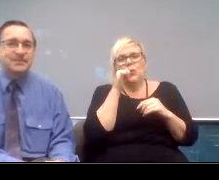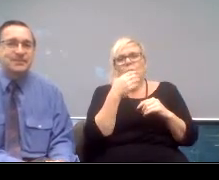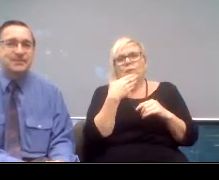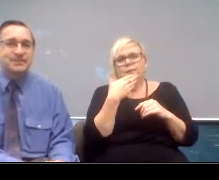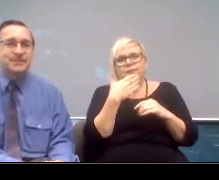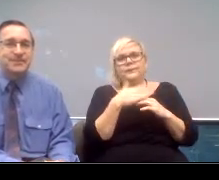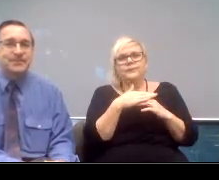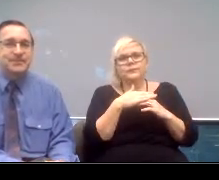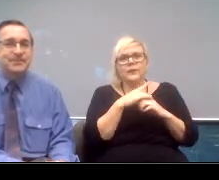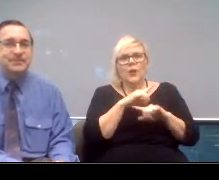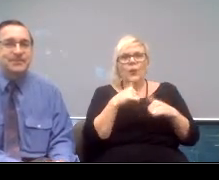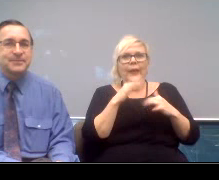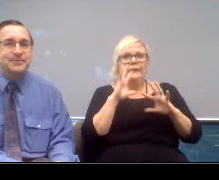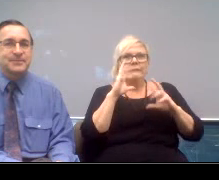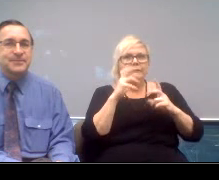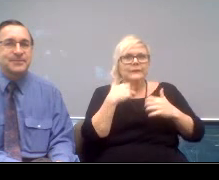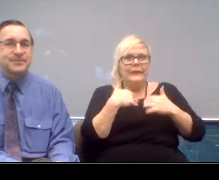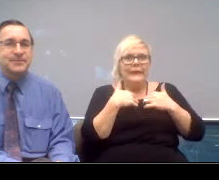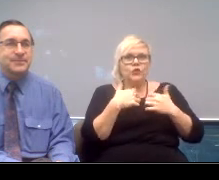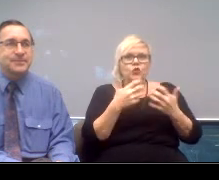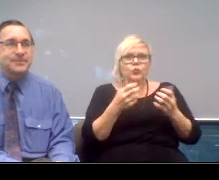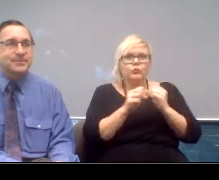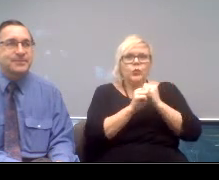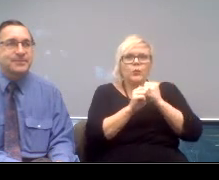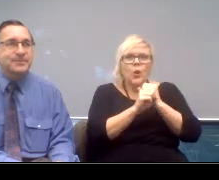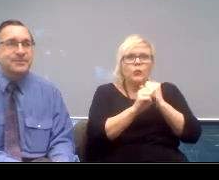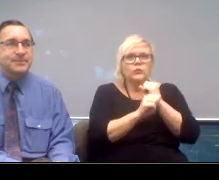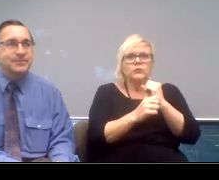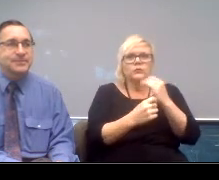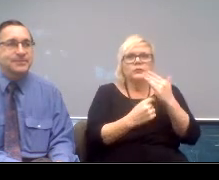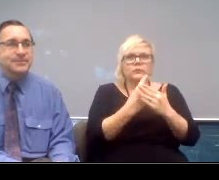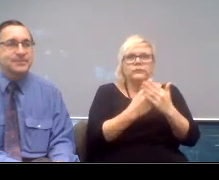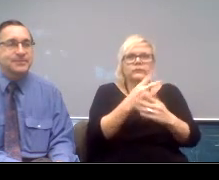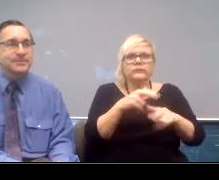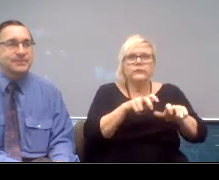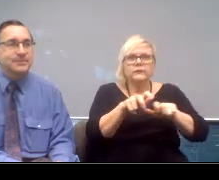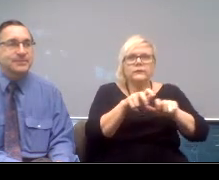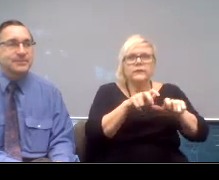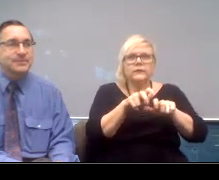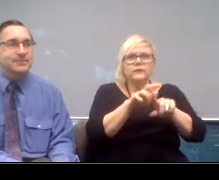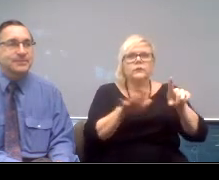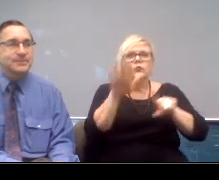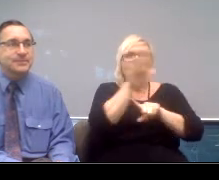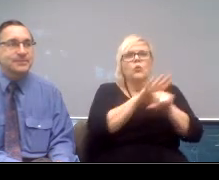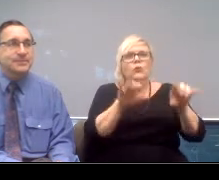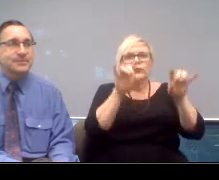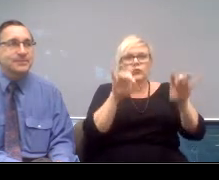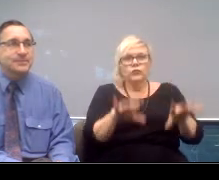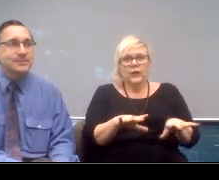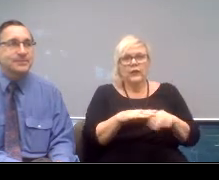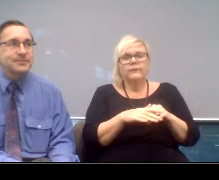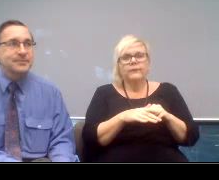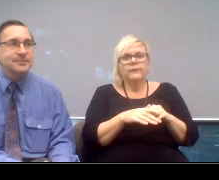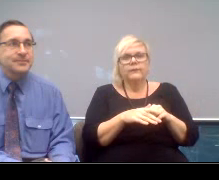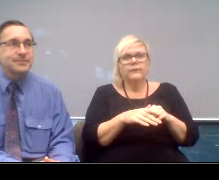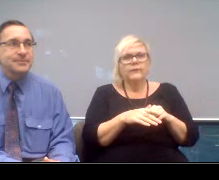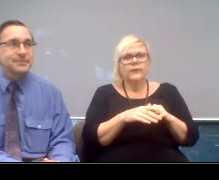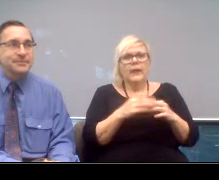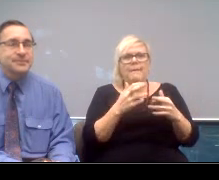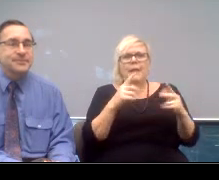keen to promote those activities that are happening nationally, and I guess many of us